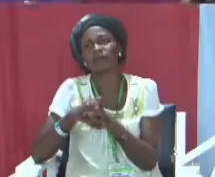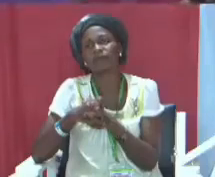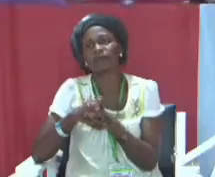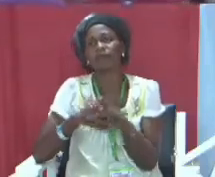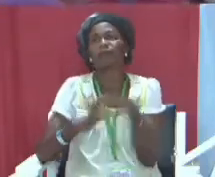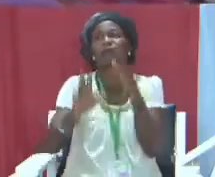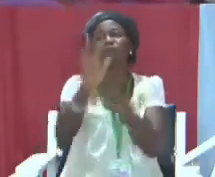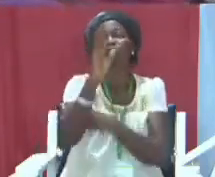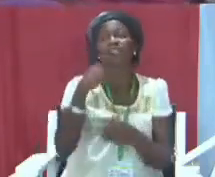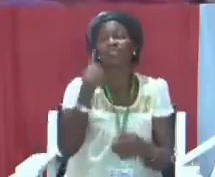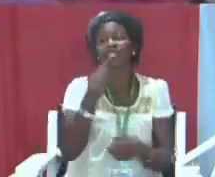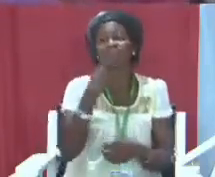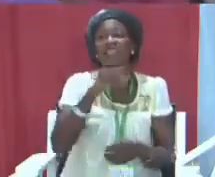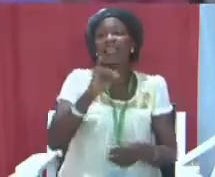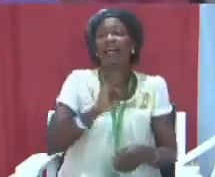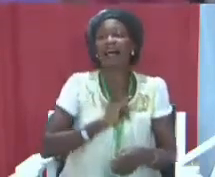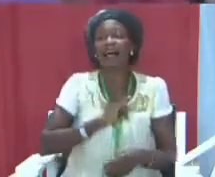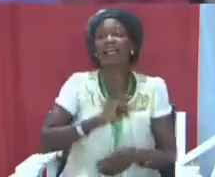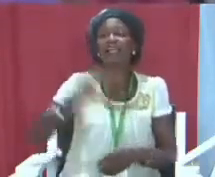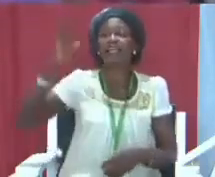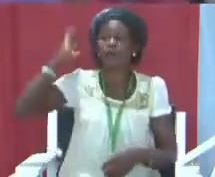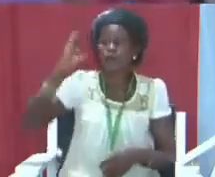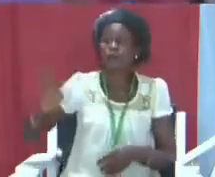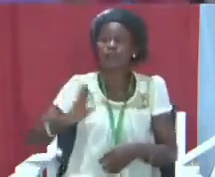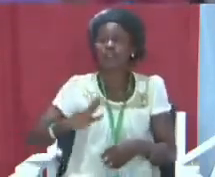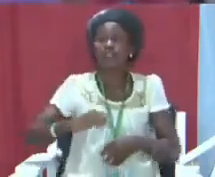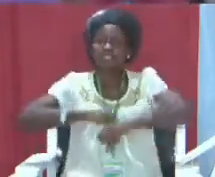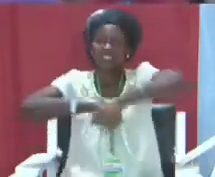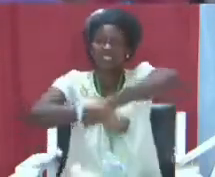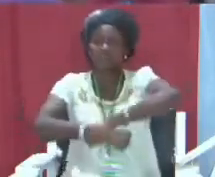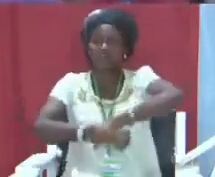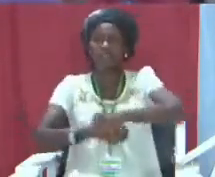God said, I will defend this city.